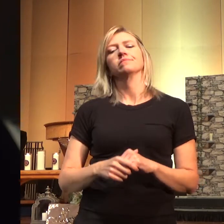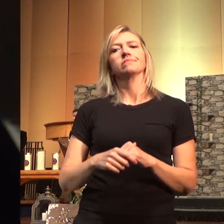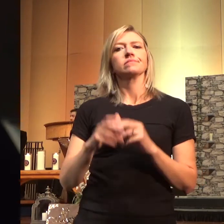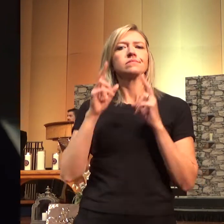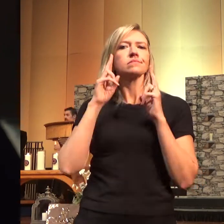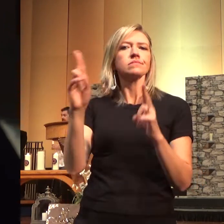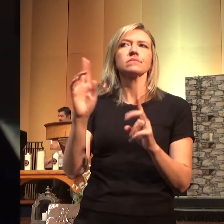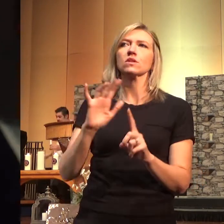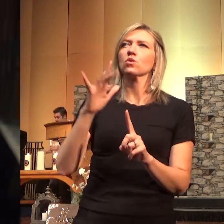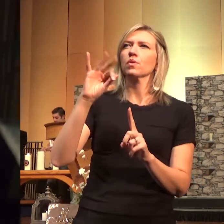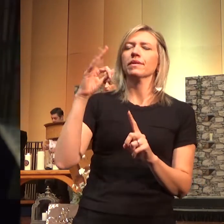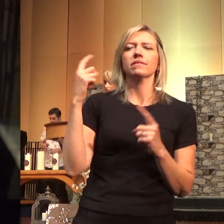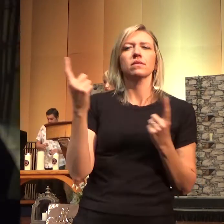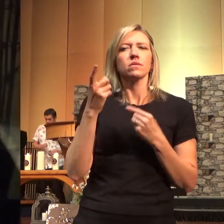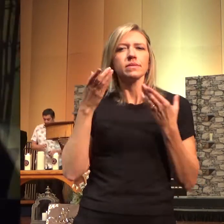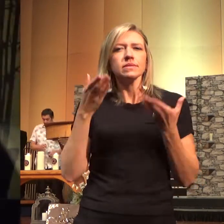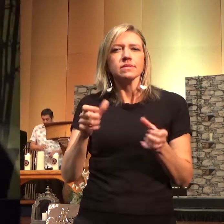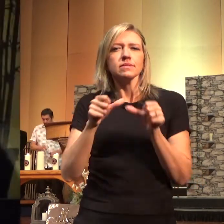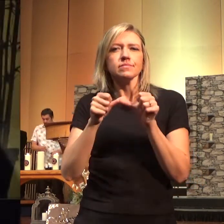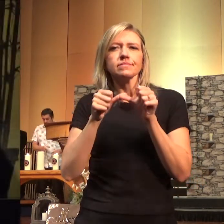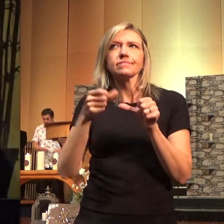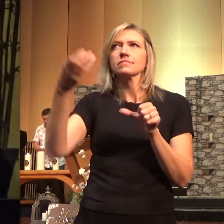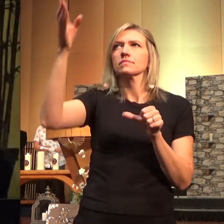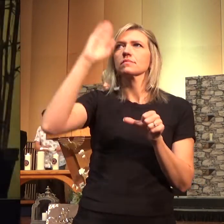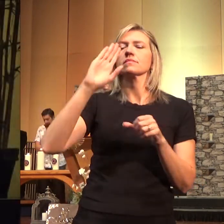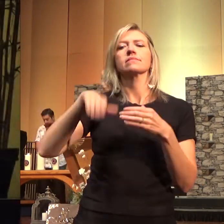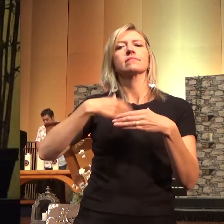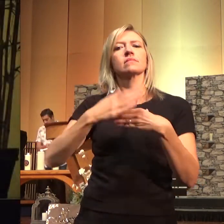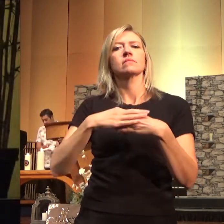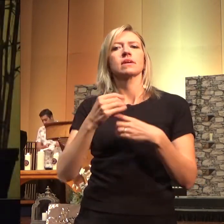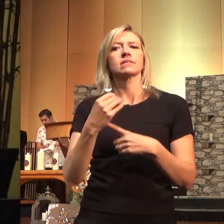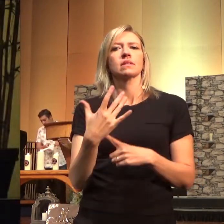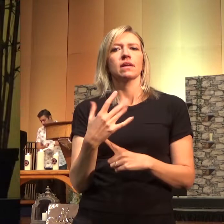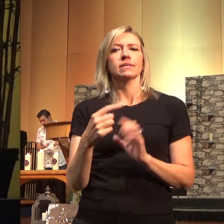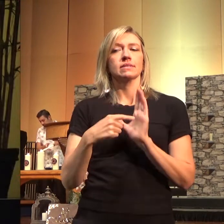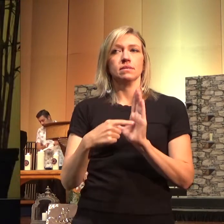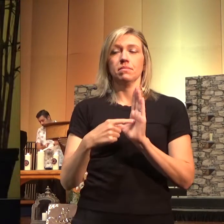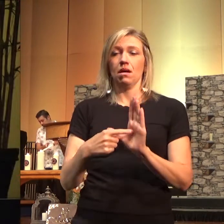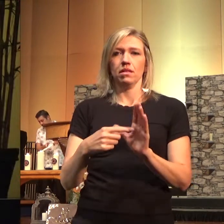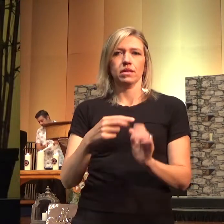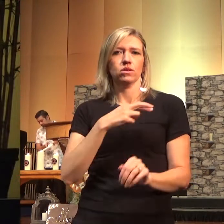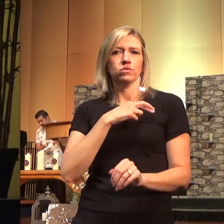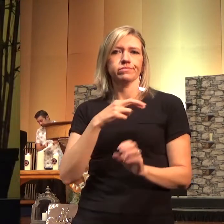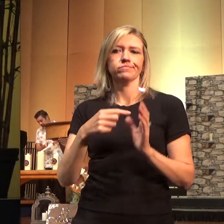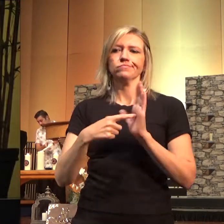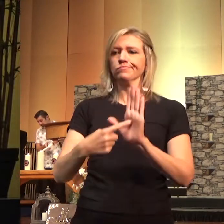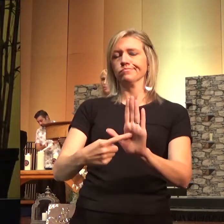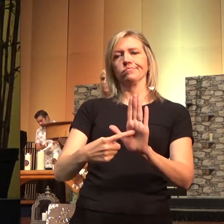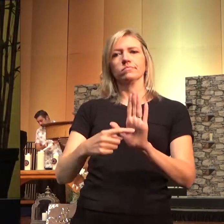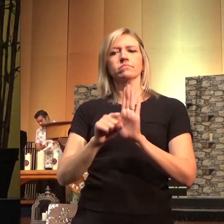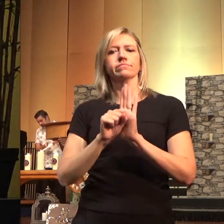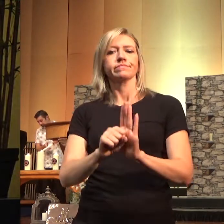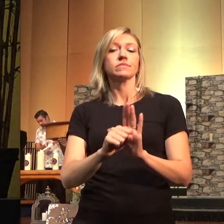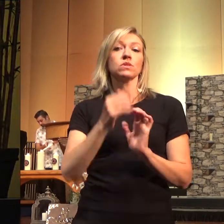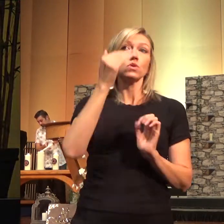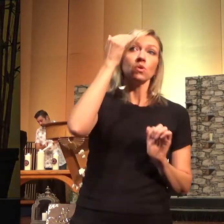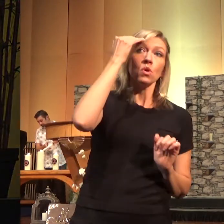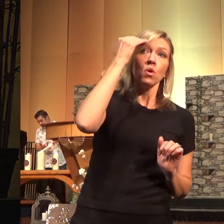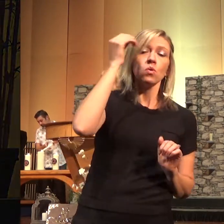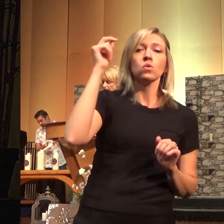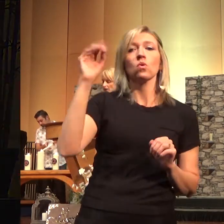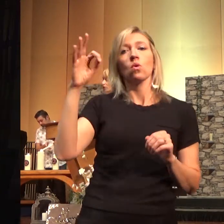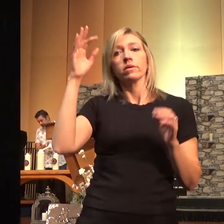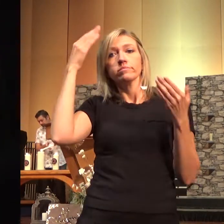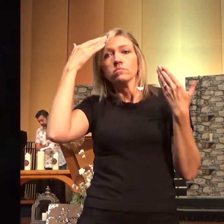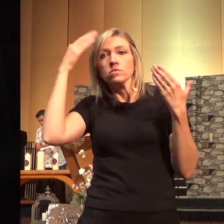And to the glory of the omnipresent God, we kindle this light, symbolically representing all of those who, whether known or unknown